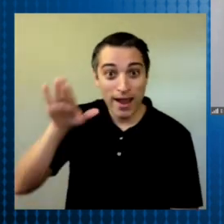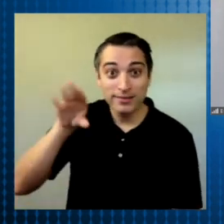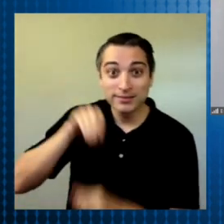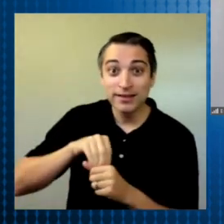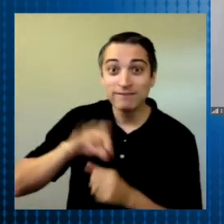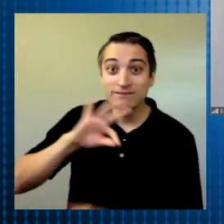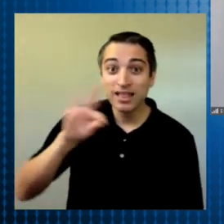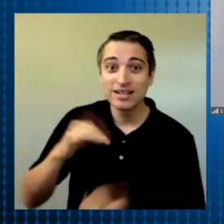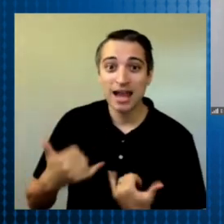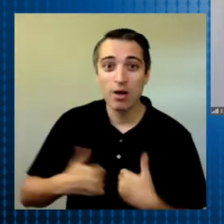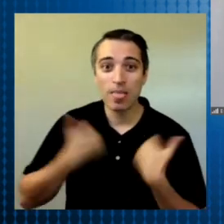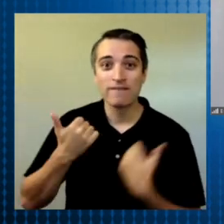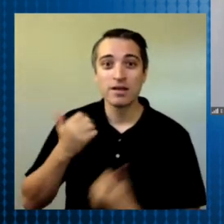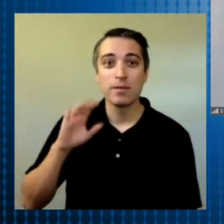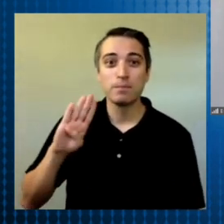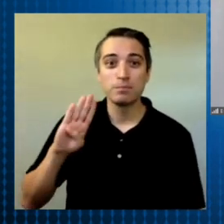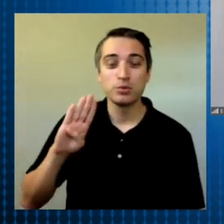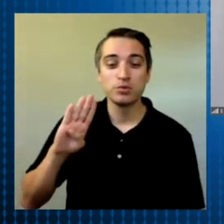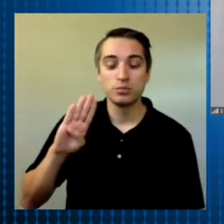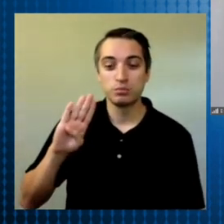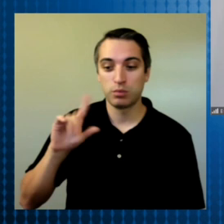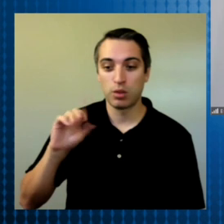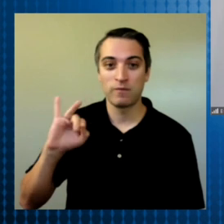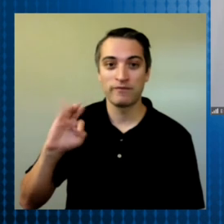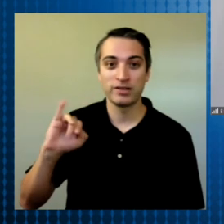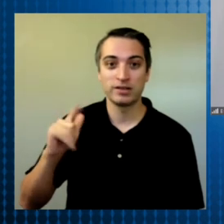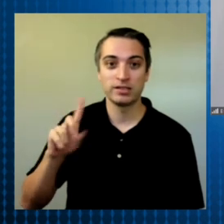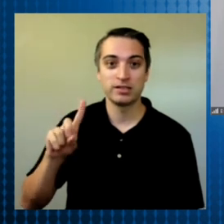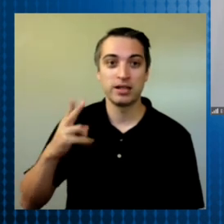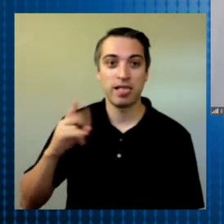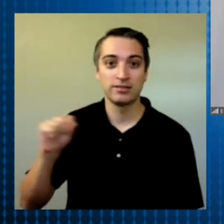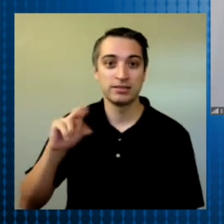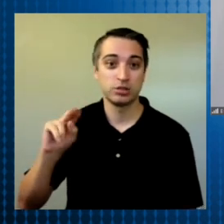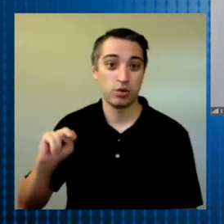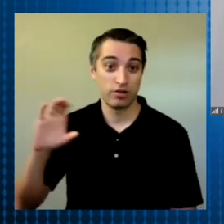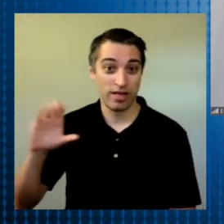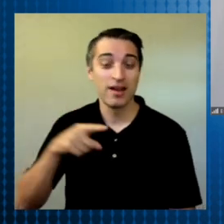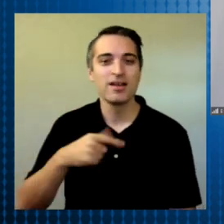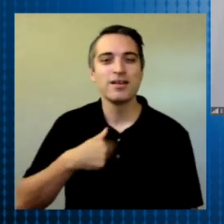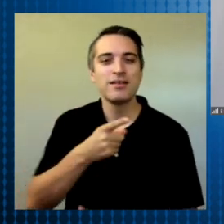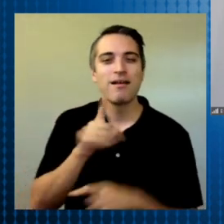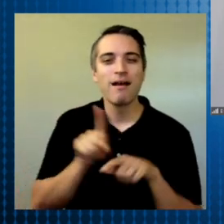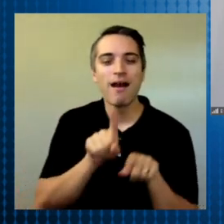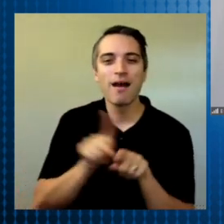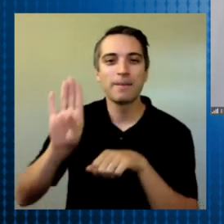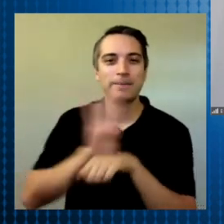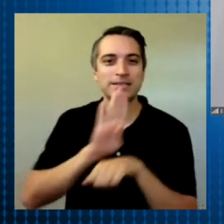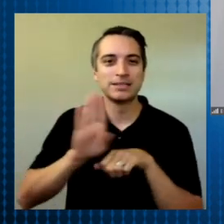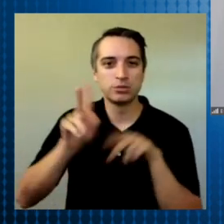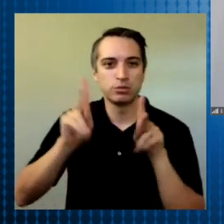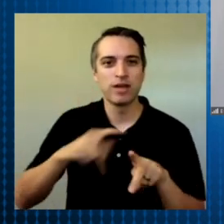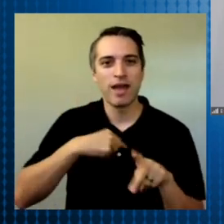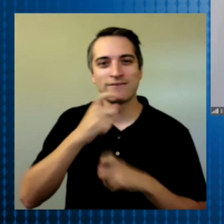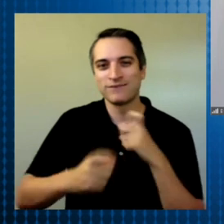now resides in Bloomfield Hills in Carolina, Dr. Pickard, as a philanthropist and entrepreneur, has made several contributions to the Flint community.